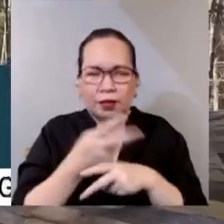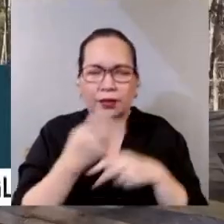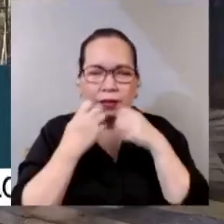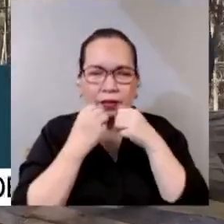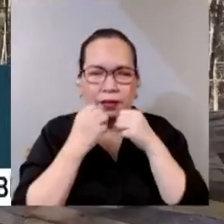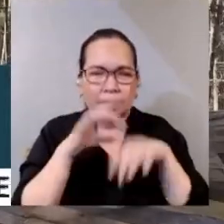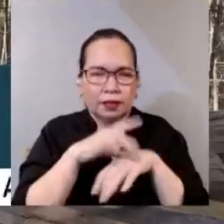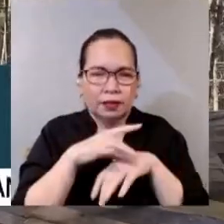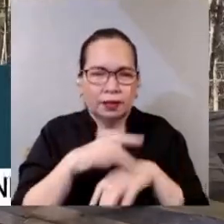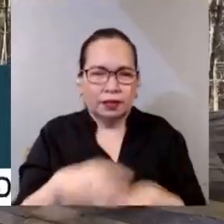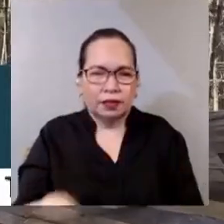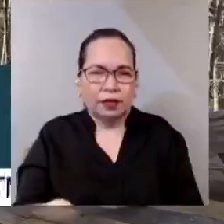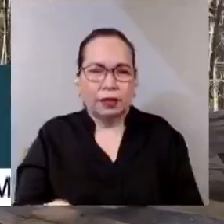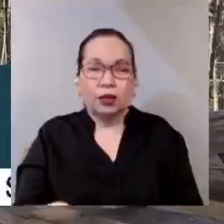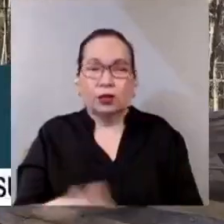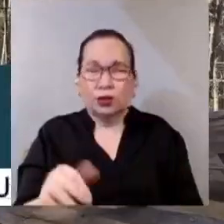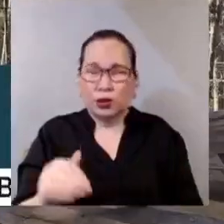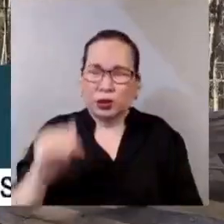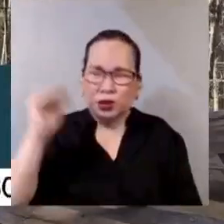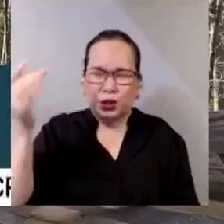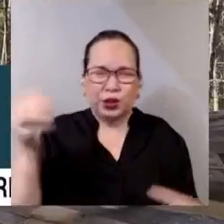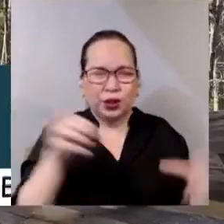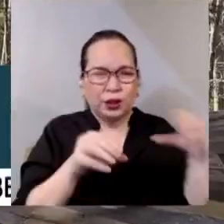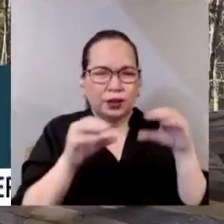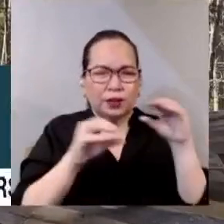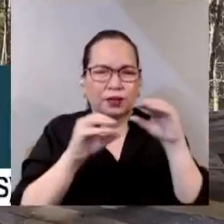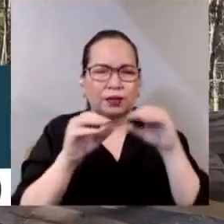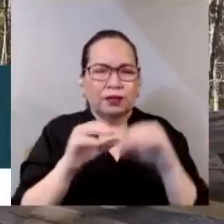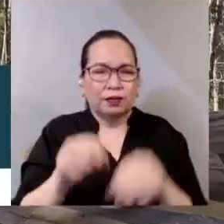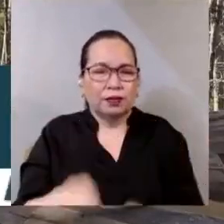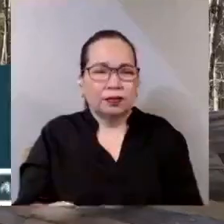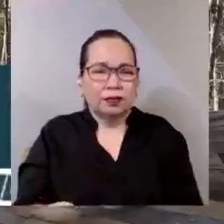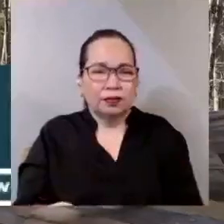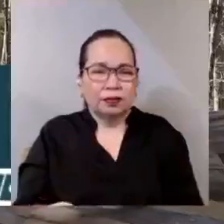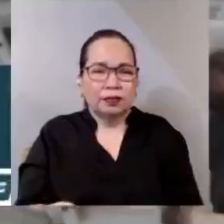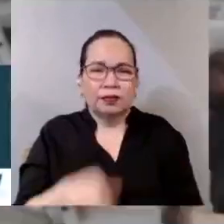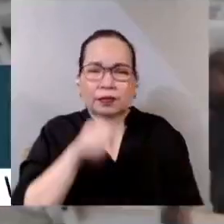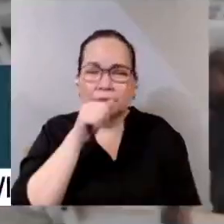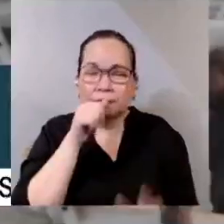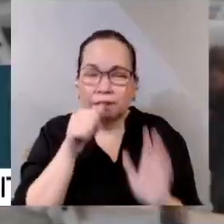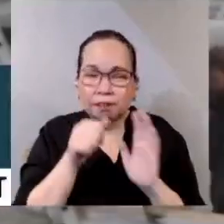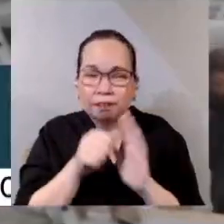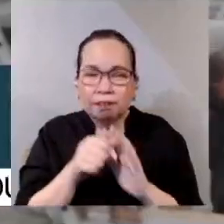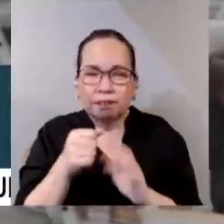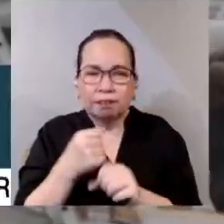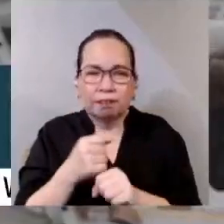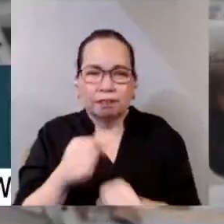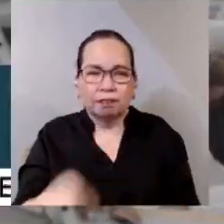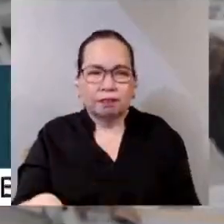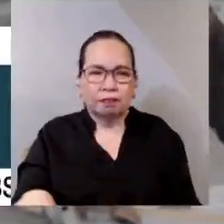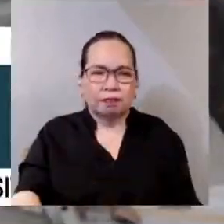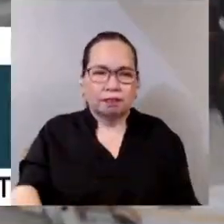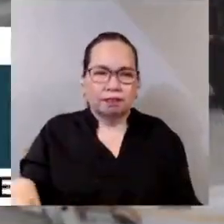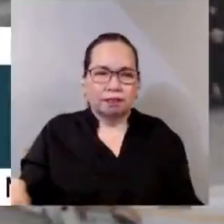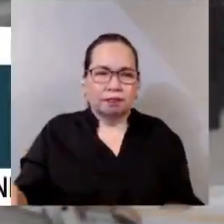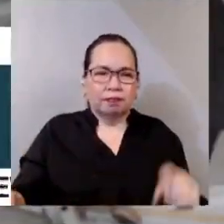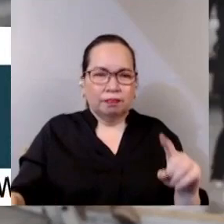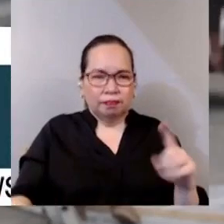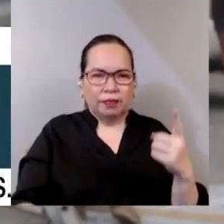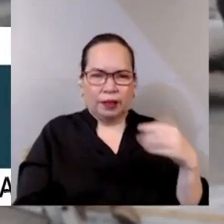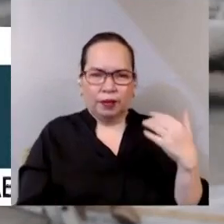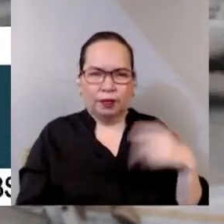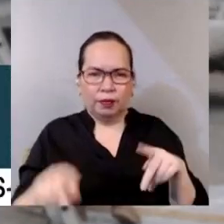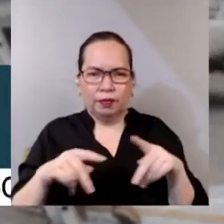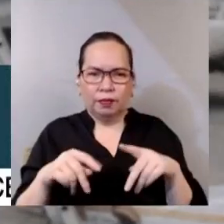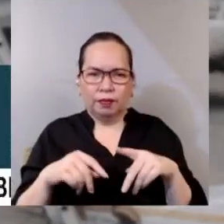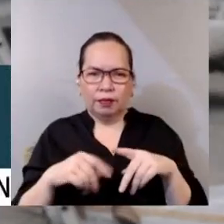giant installations, most placed in natural parks, were built in secret. There's some intrigue because of the fact that people are needing to